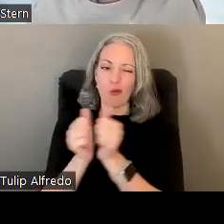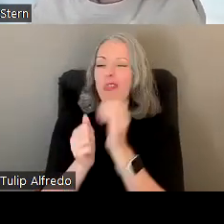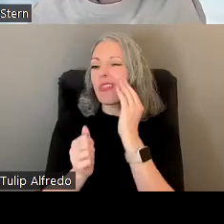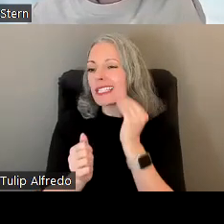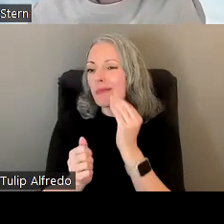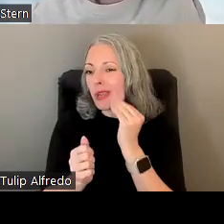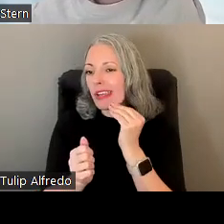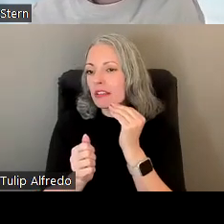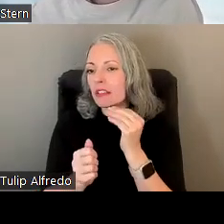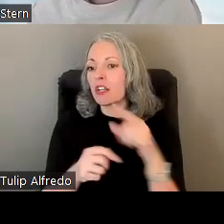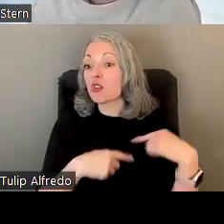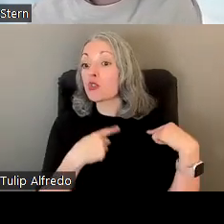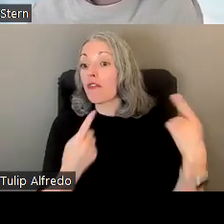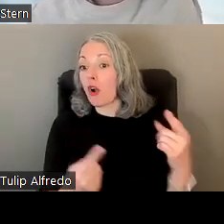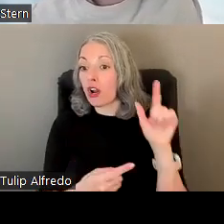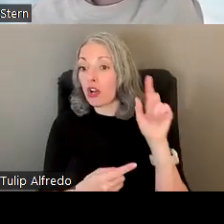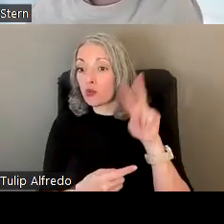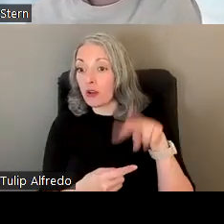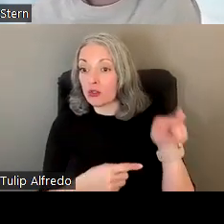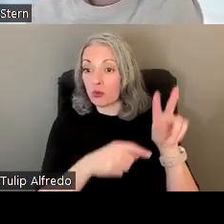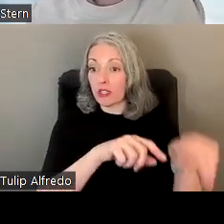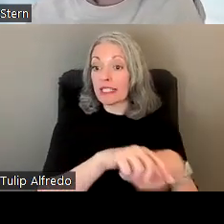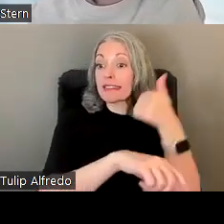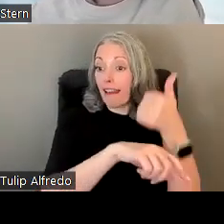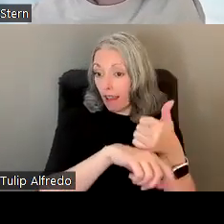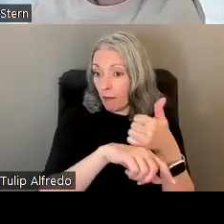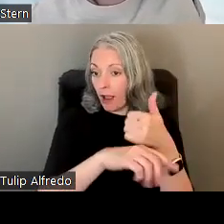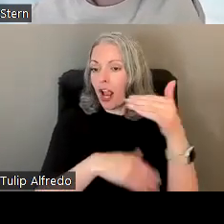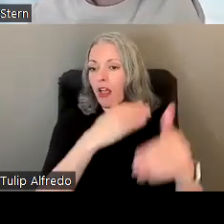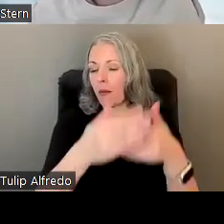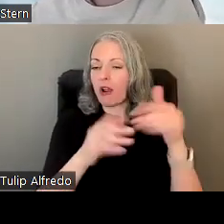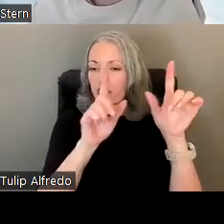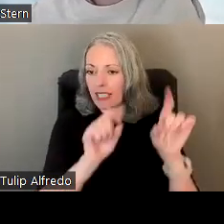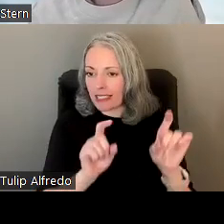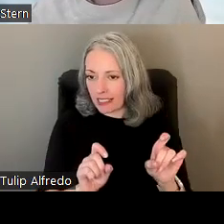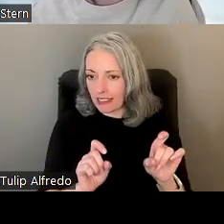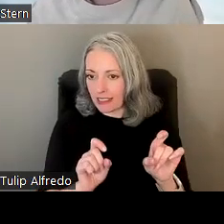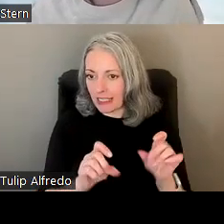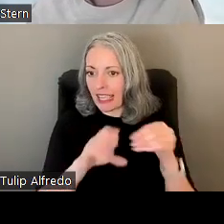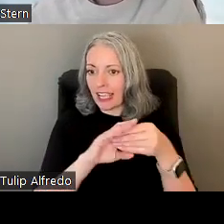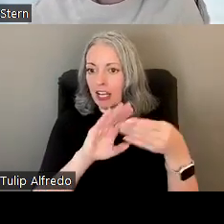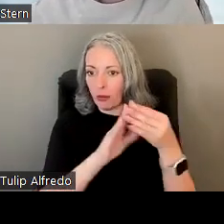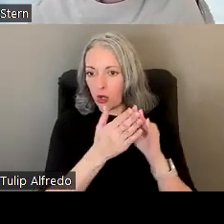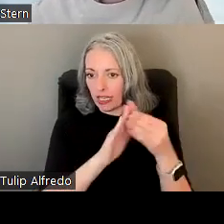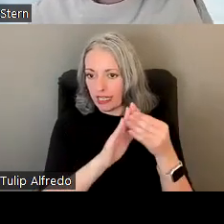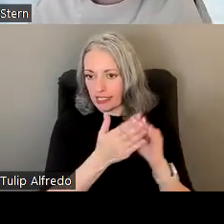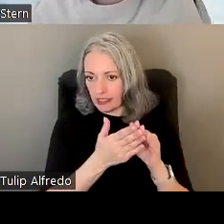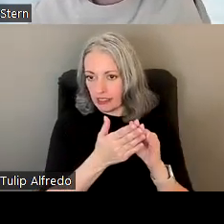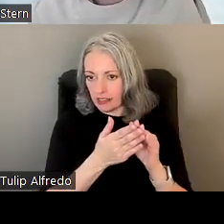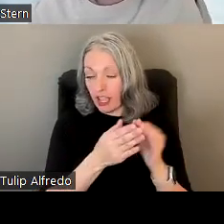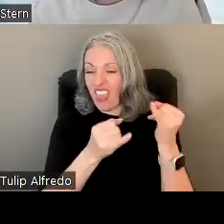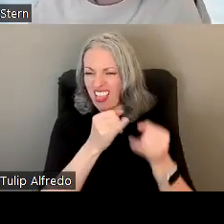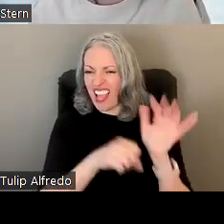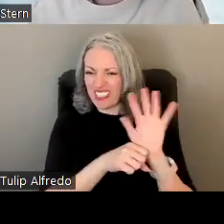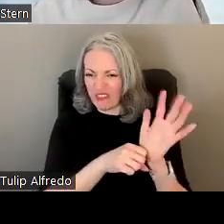So to date, 22 modules have been developed and are in the process of being tested and piloted within local communities. The final videos